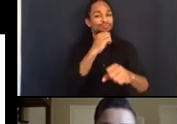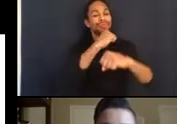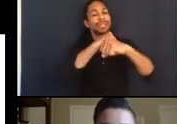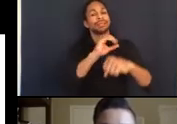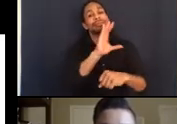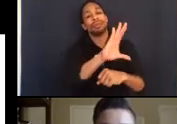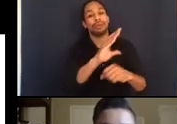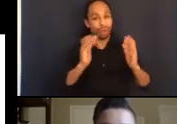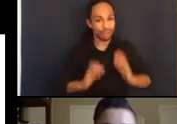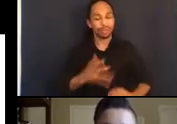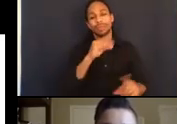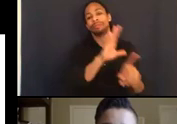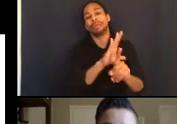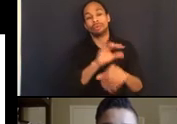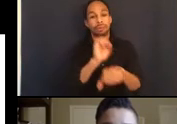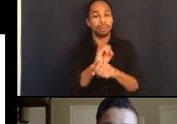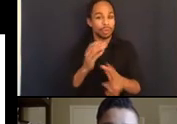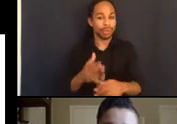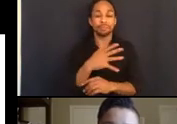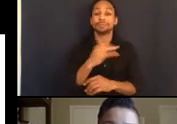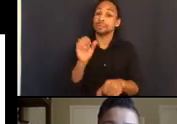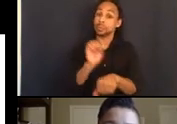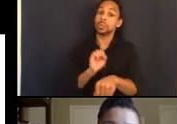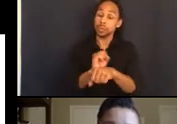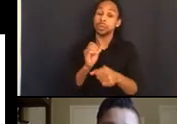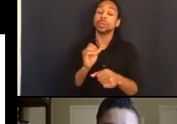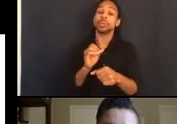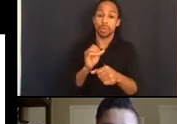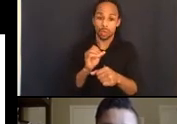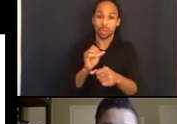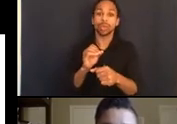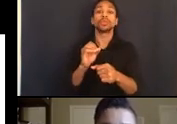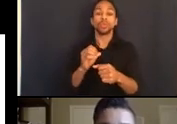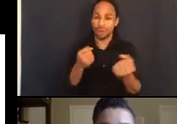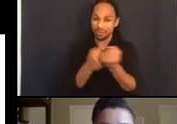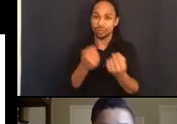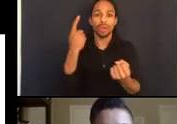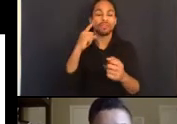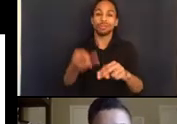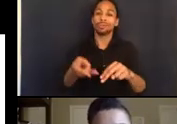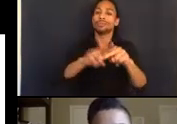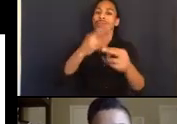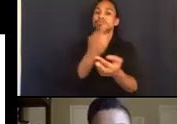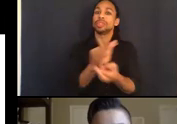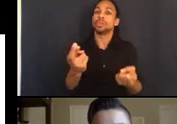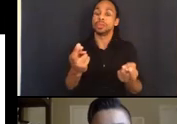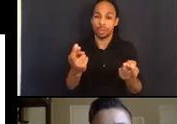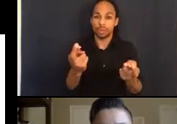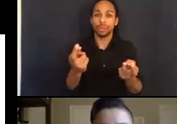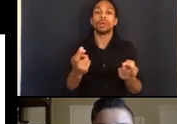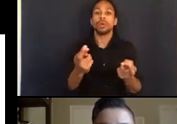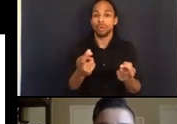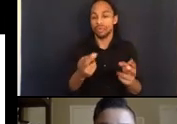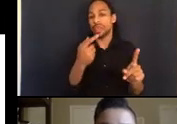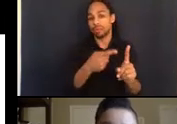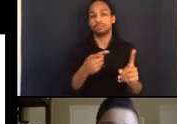working within our larger community coalitions to advocate for increased resource allocation and policies that address the needs that the community